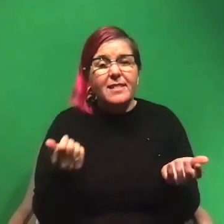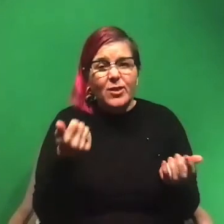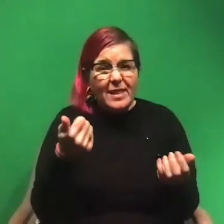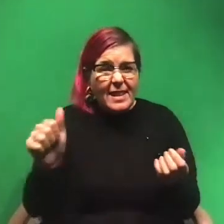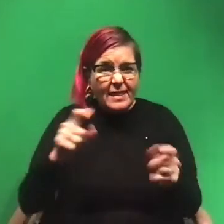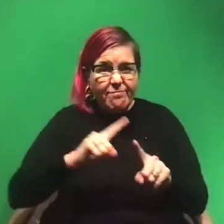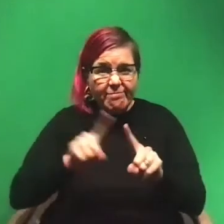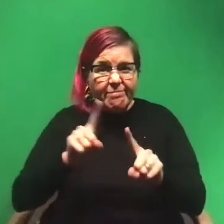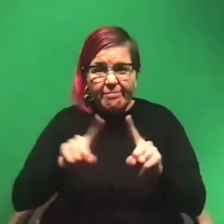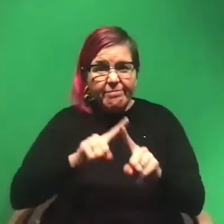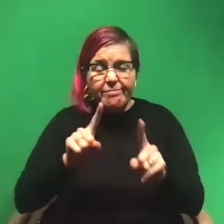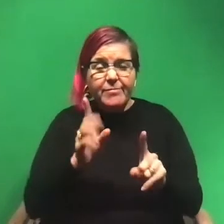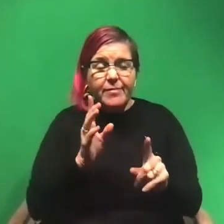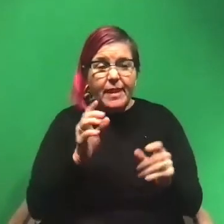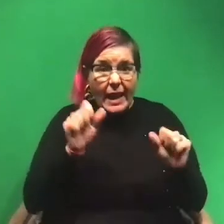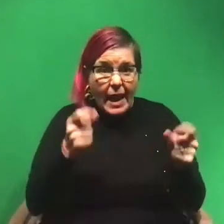it can happen.